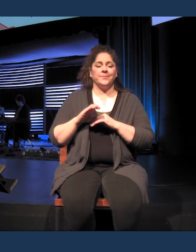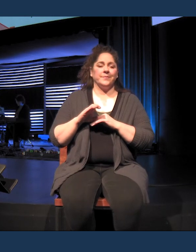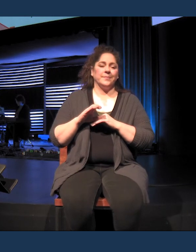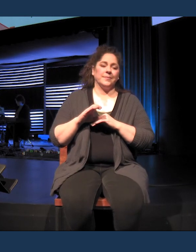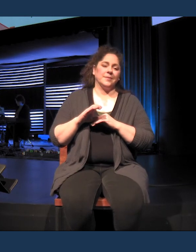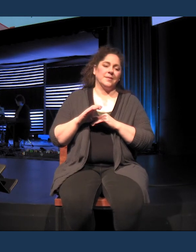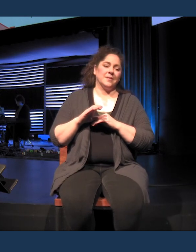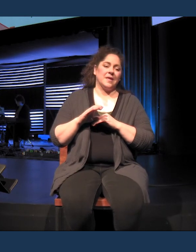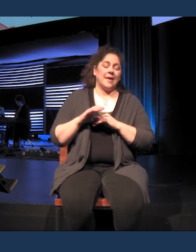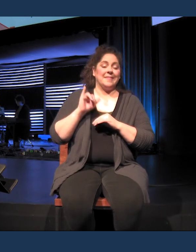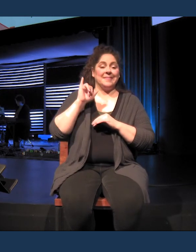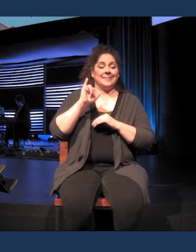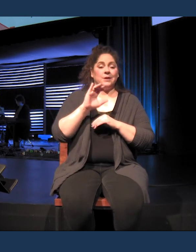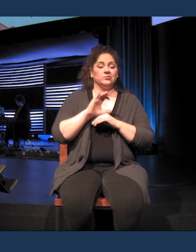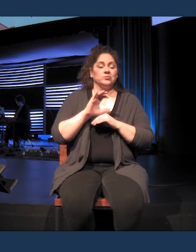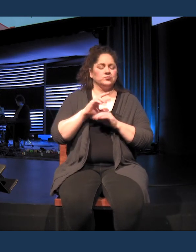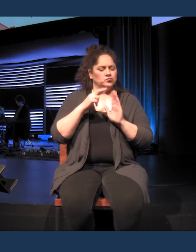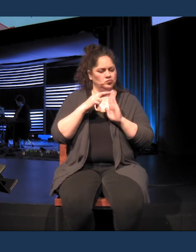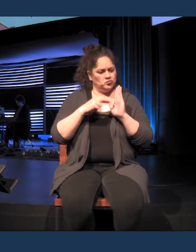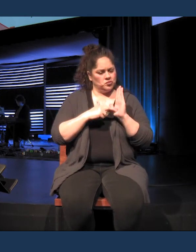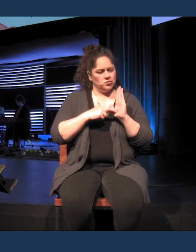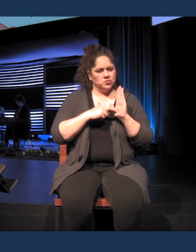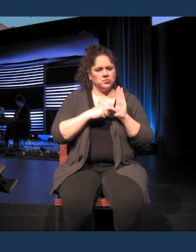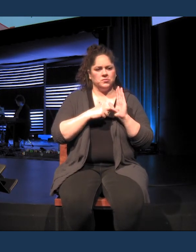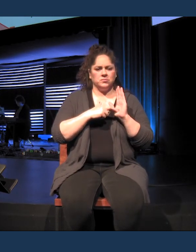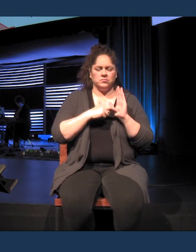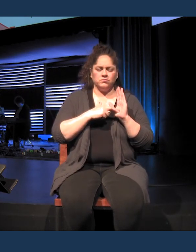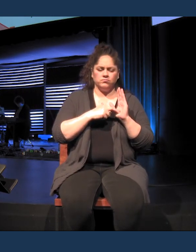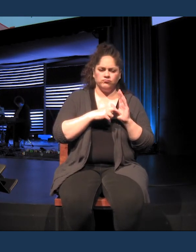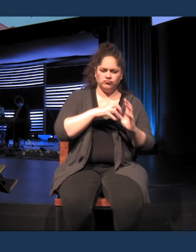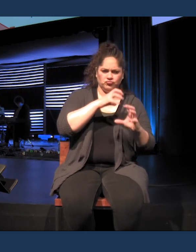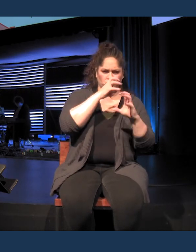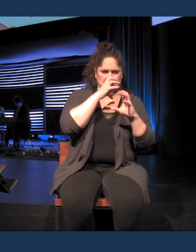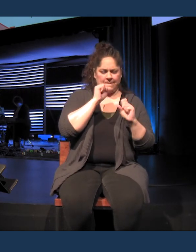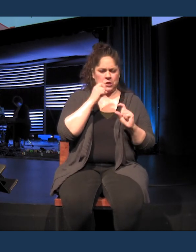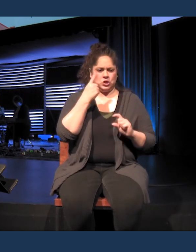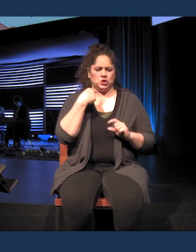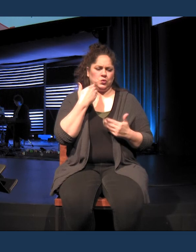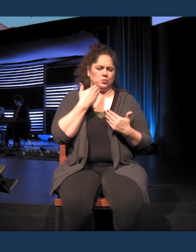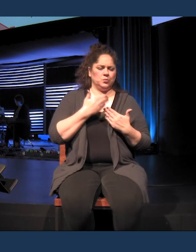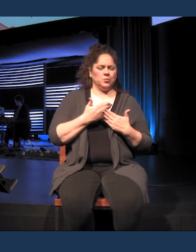and it was about rules. It was about looking good.